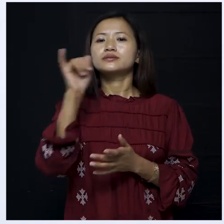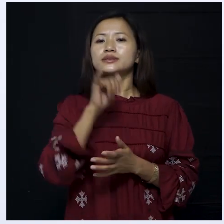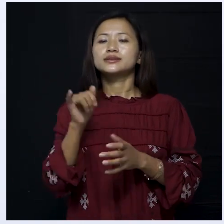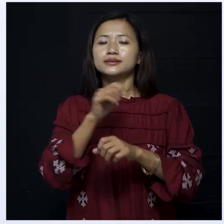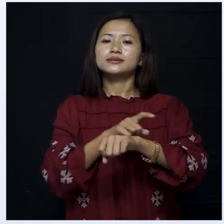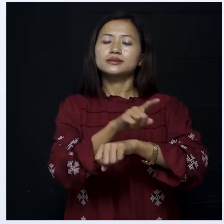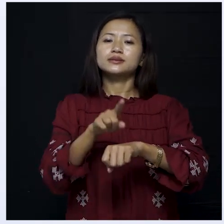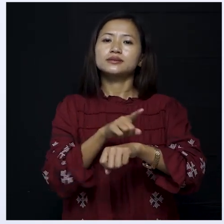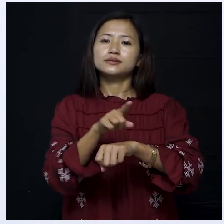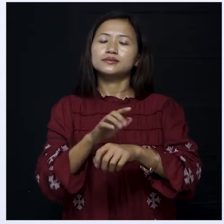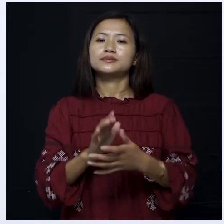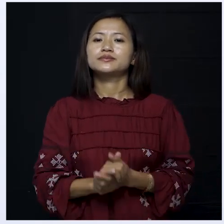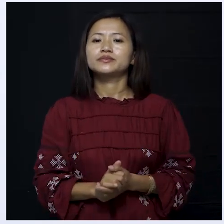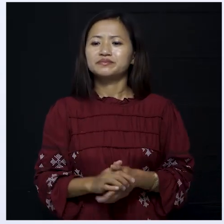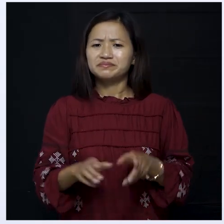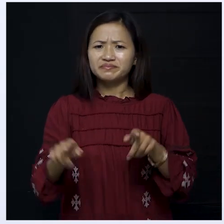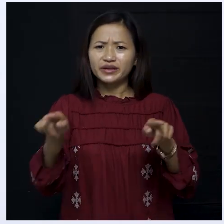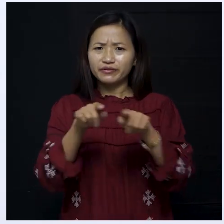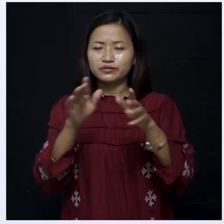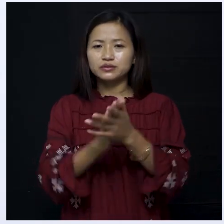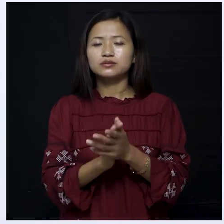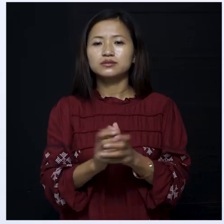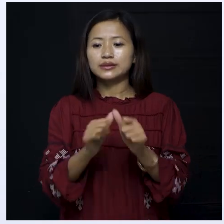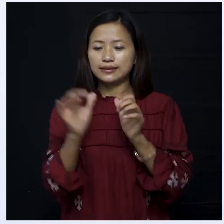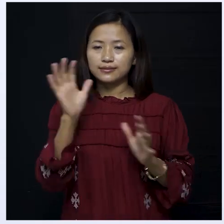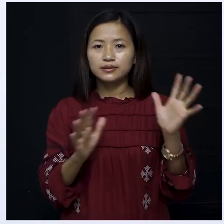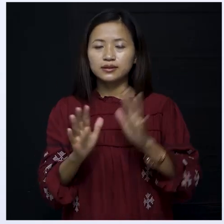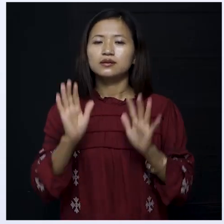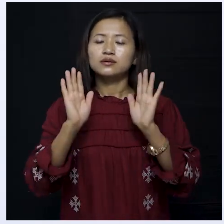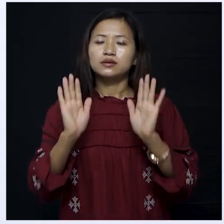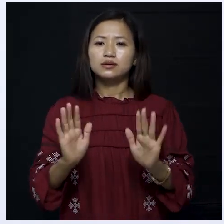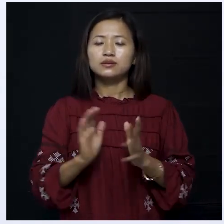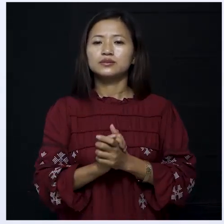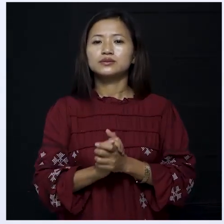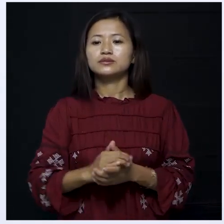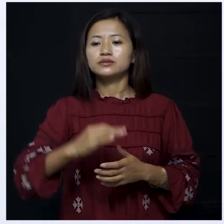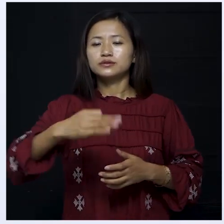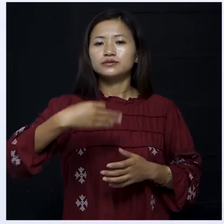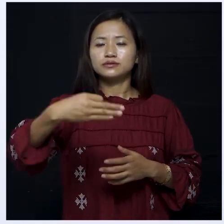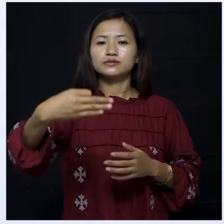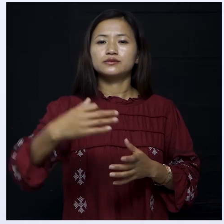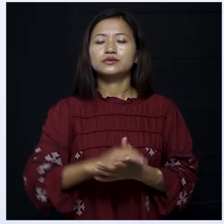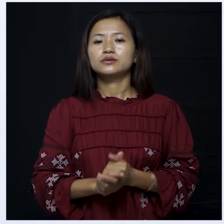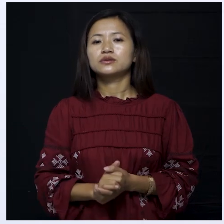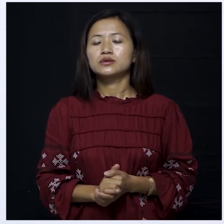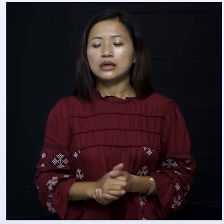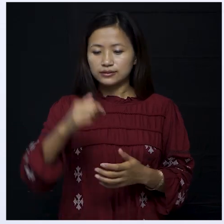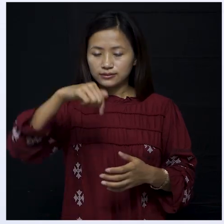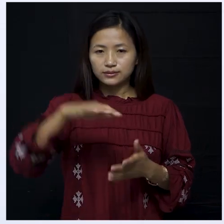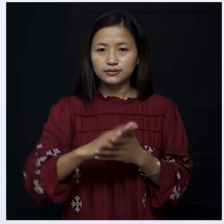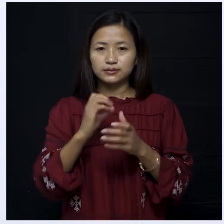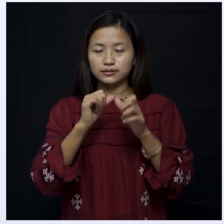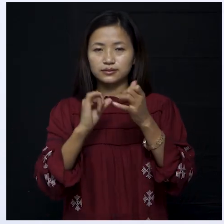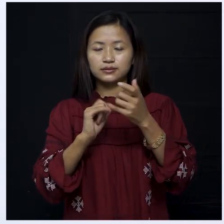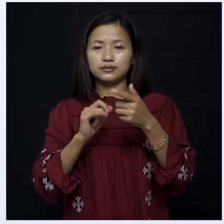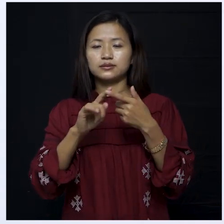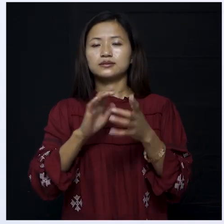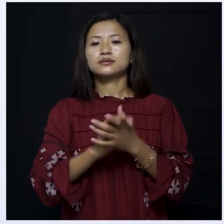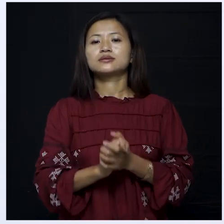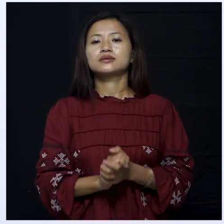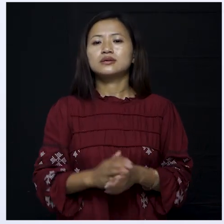o'clock. So referring to an action that is likely to happen in the future. So in this case here, that is the